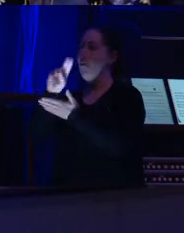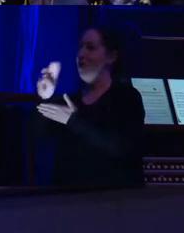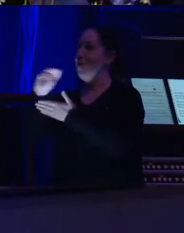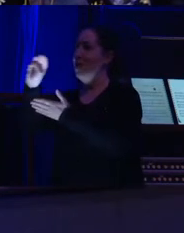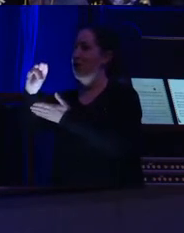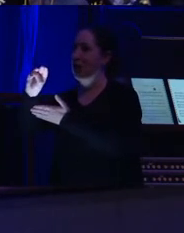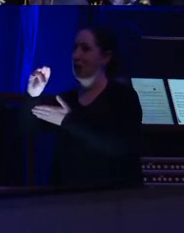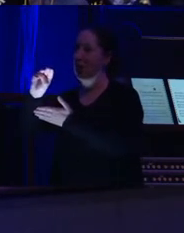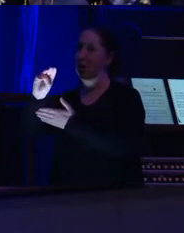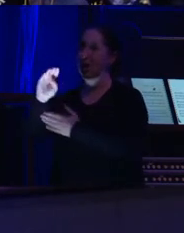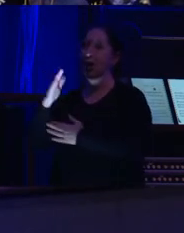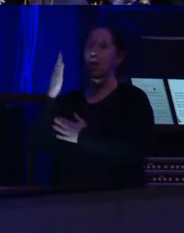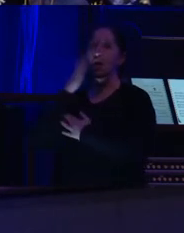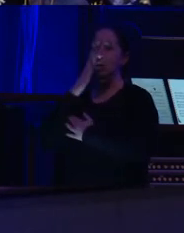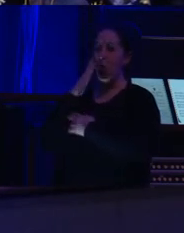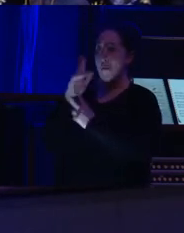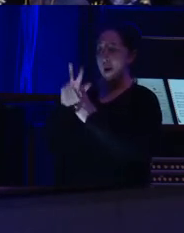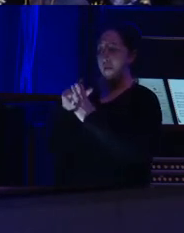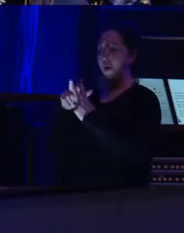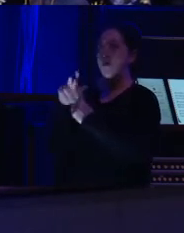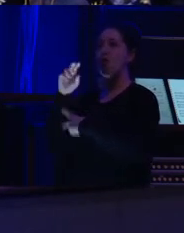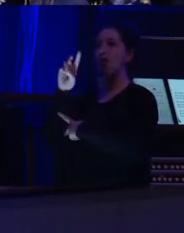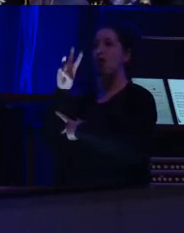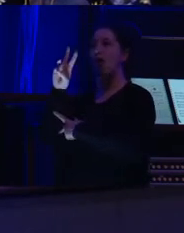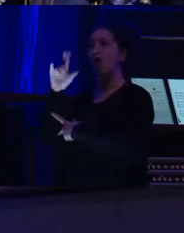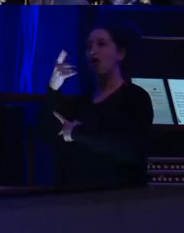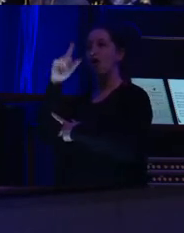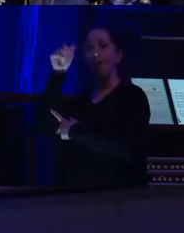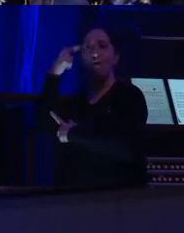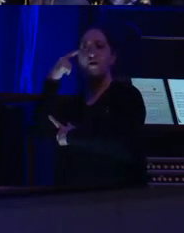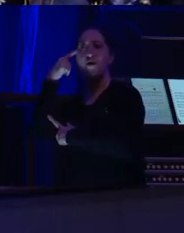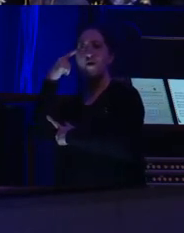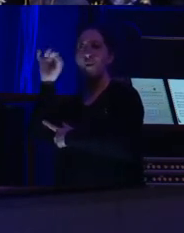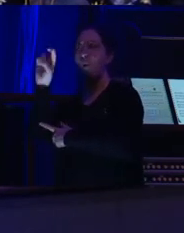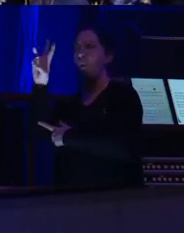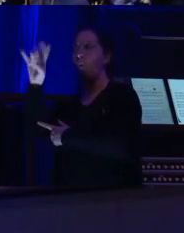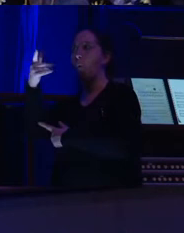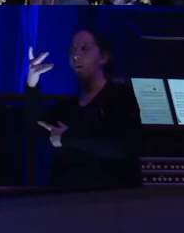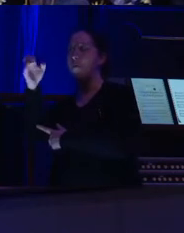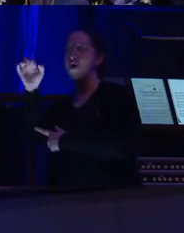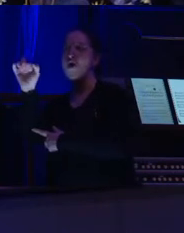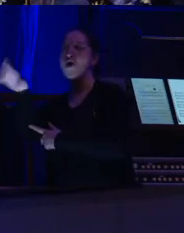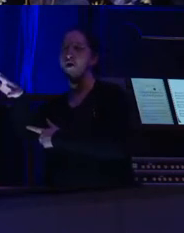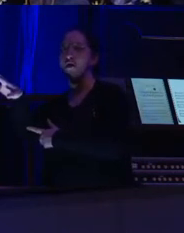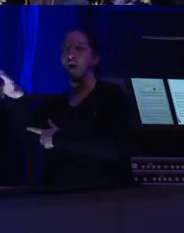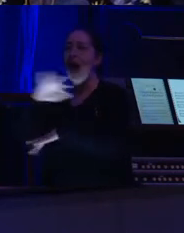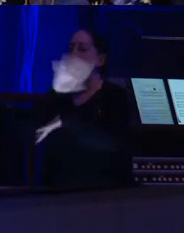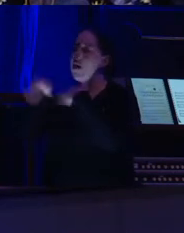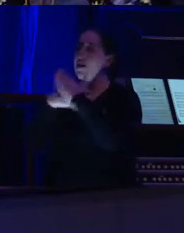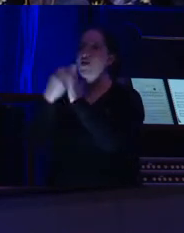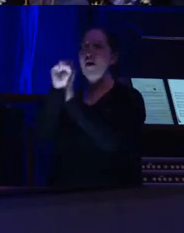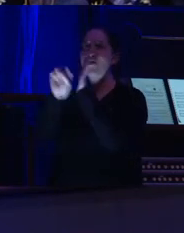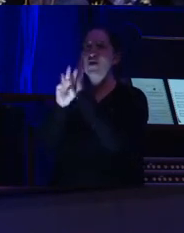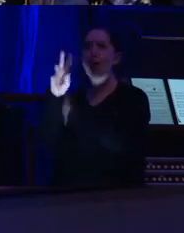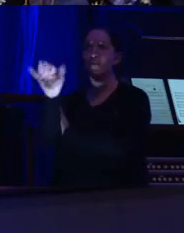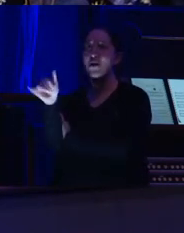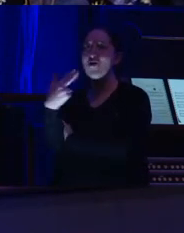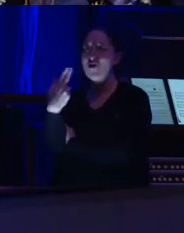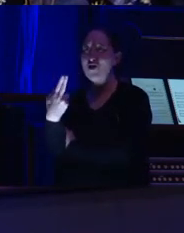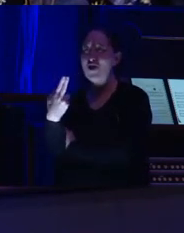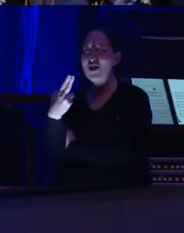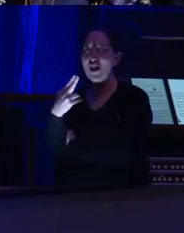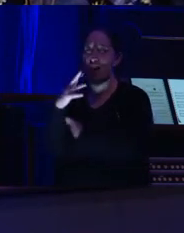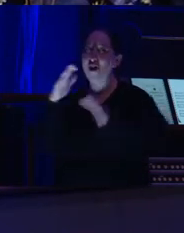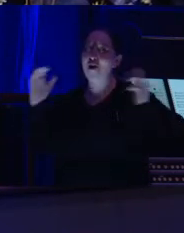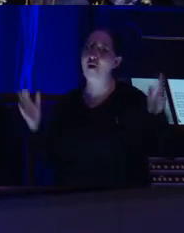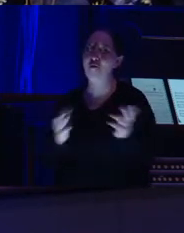that my partner in public service, Governor Gretchen Whitmer, myself, and the entire state of Michigan are rooting